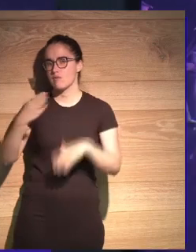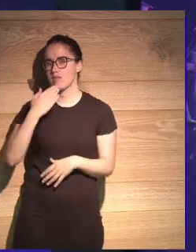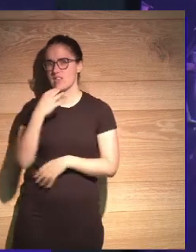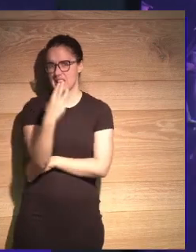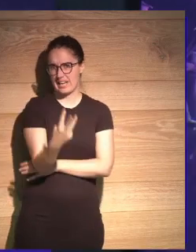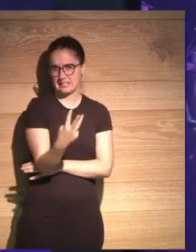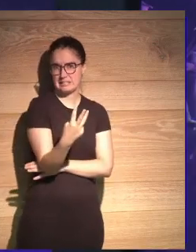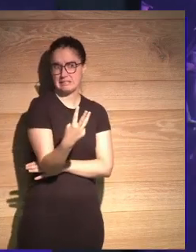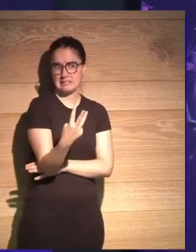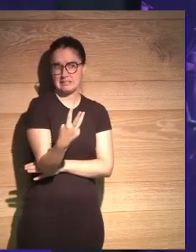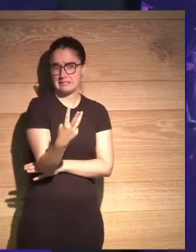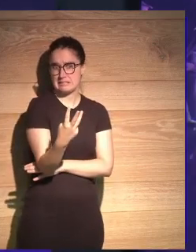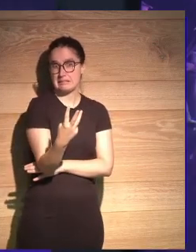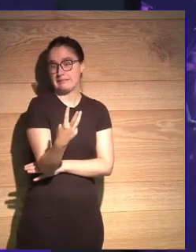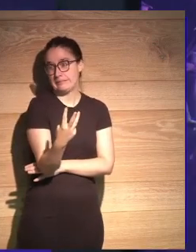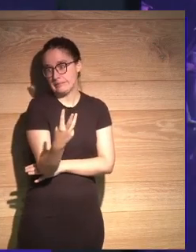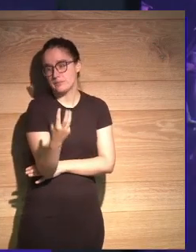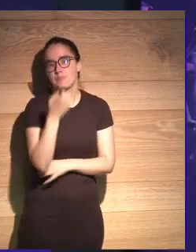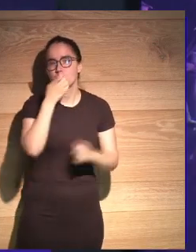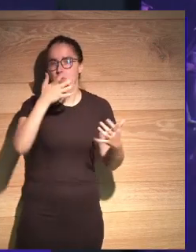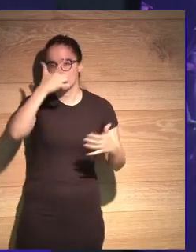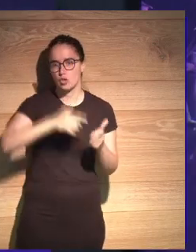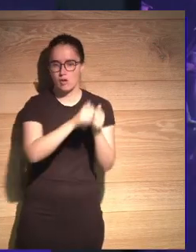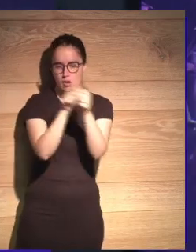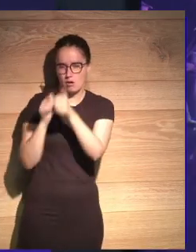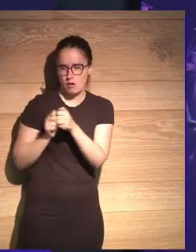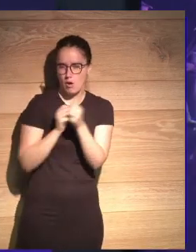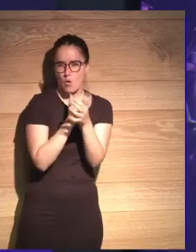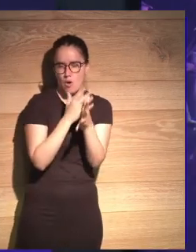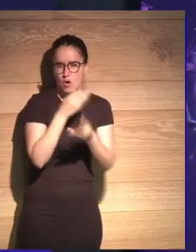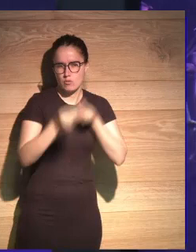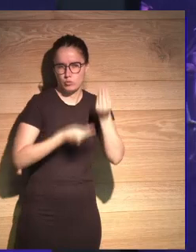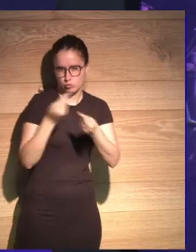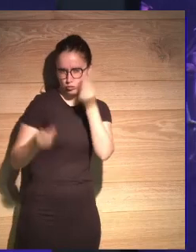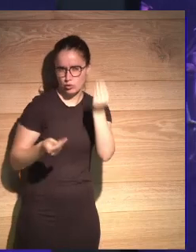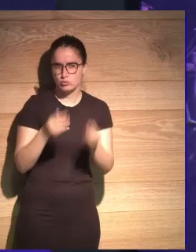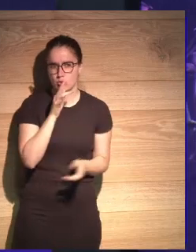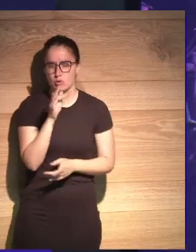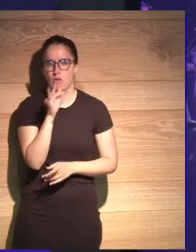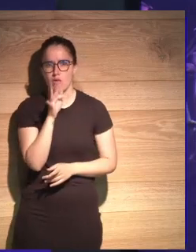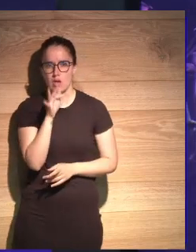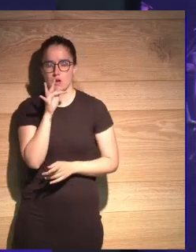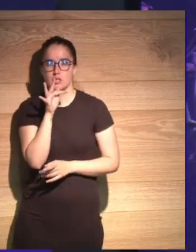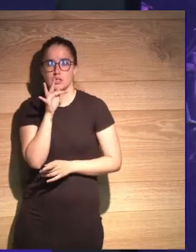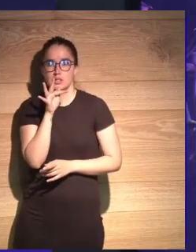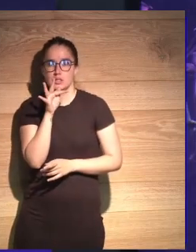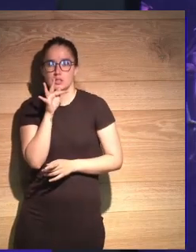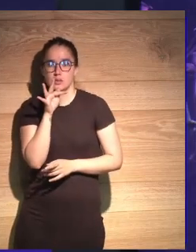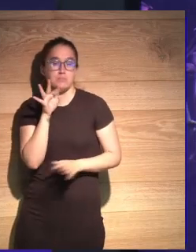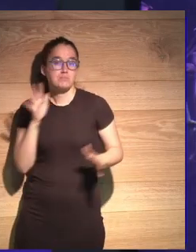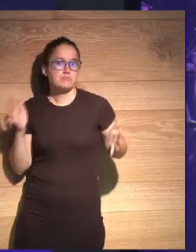in 1989 when I was 3 years old. So I'm a gamer